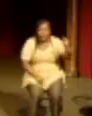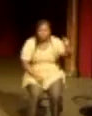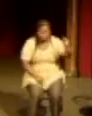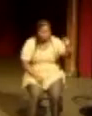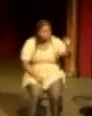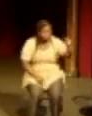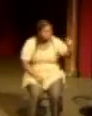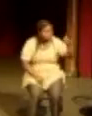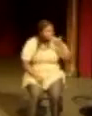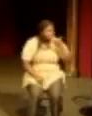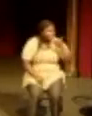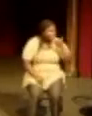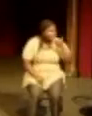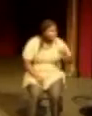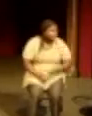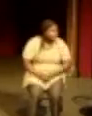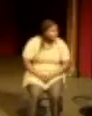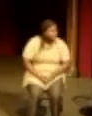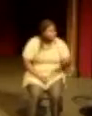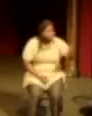you here?